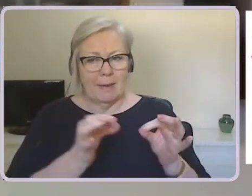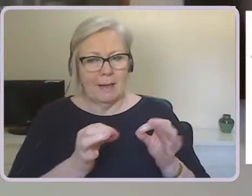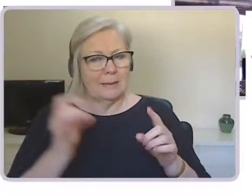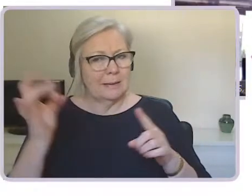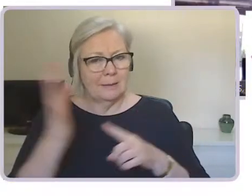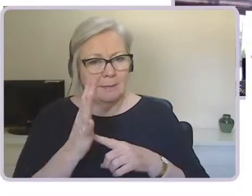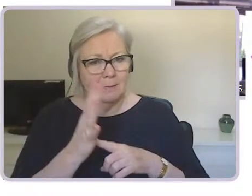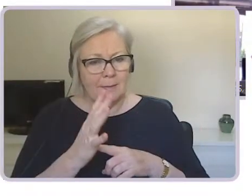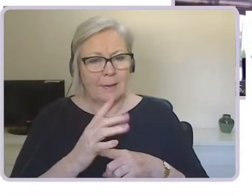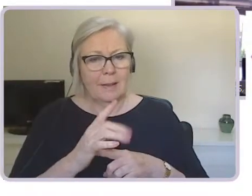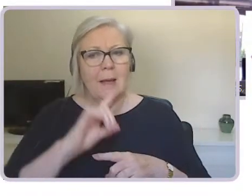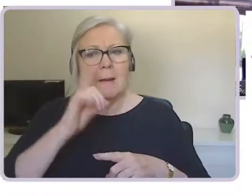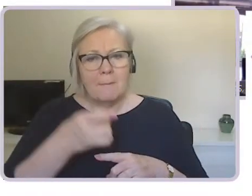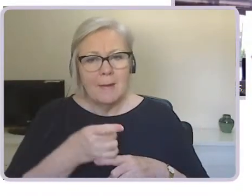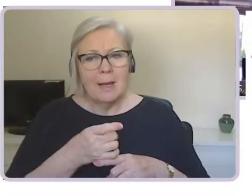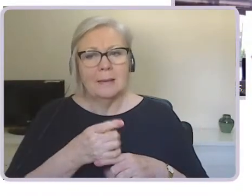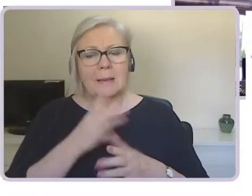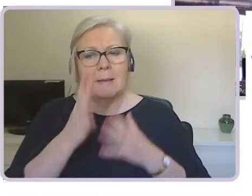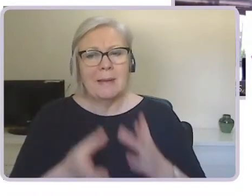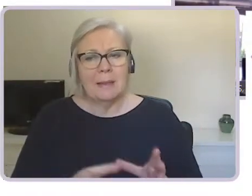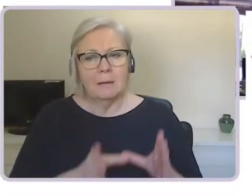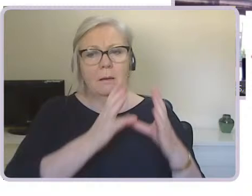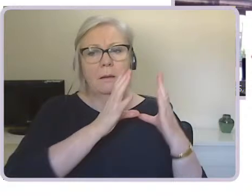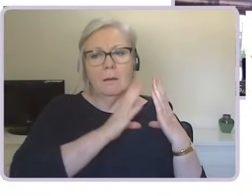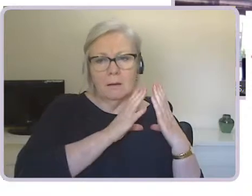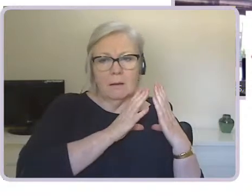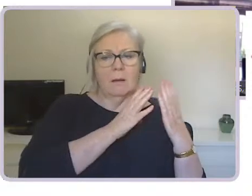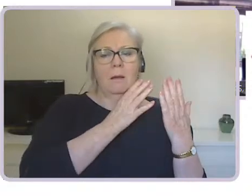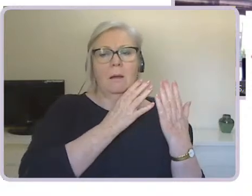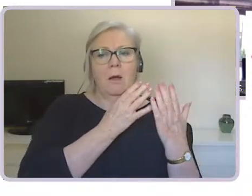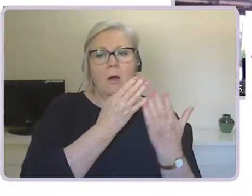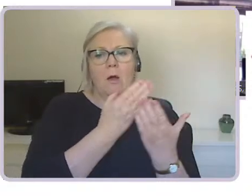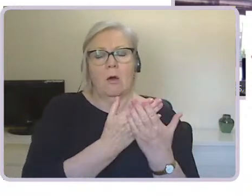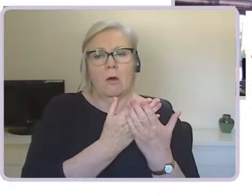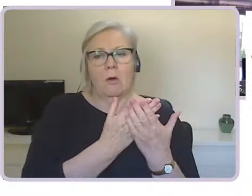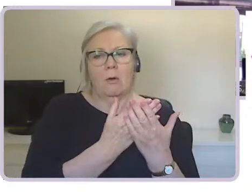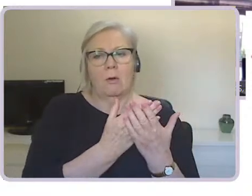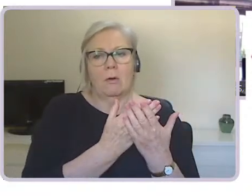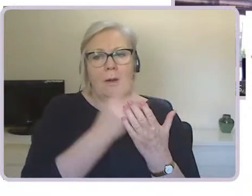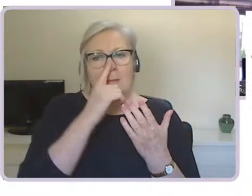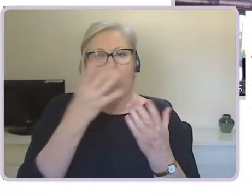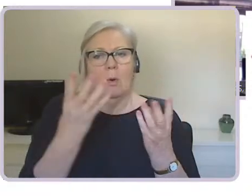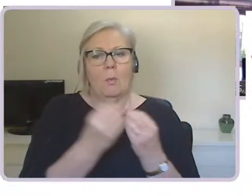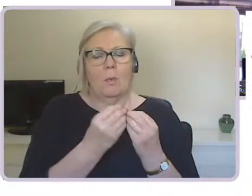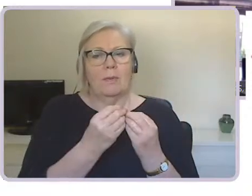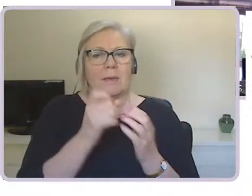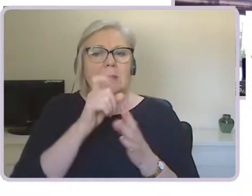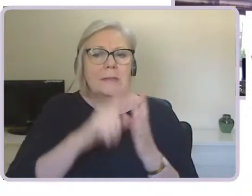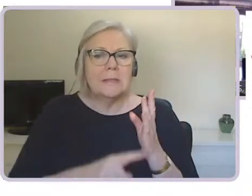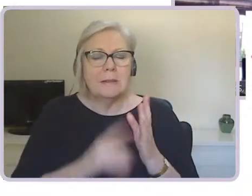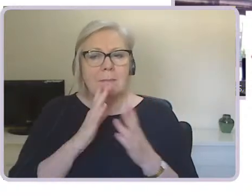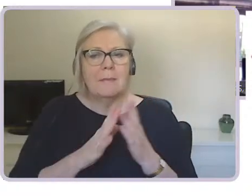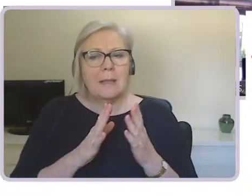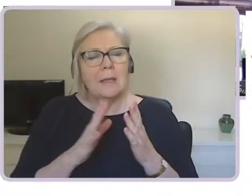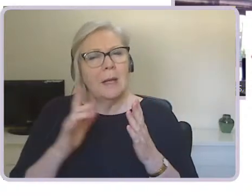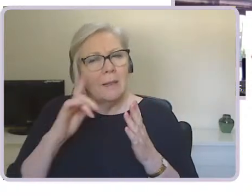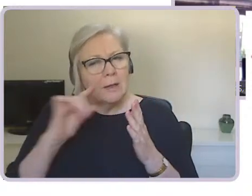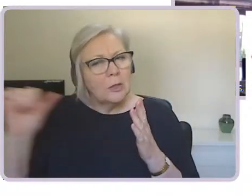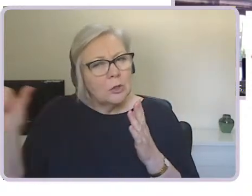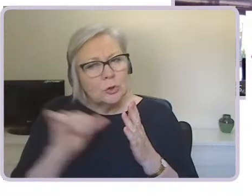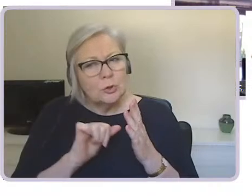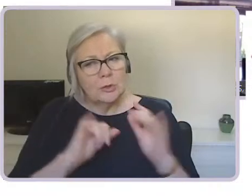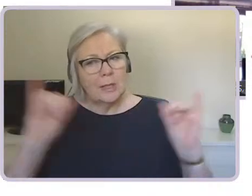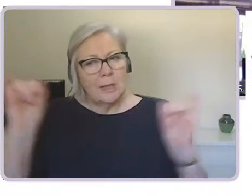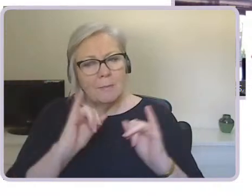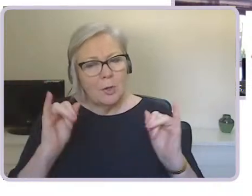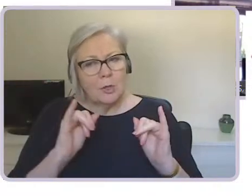put unfair burden for safety back on people with disabilities? Shouldn't the emergency response system take